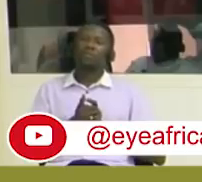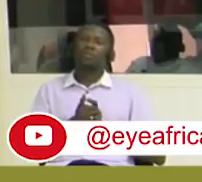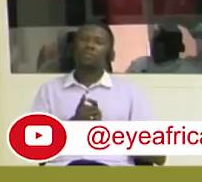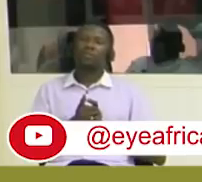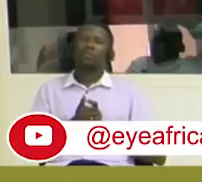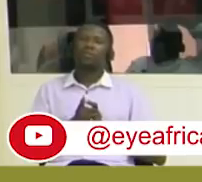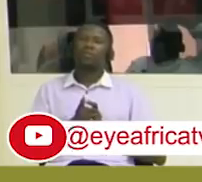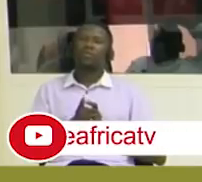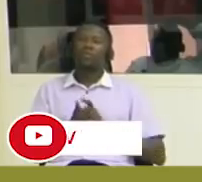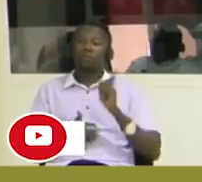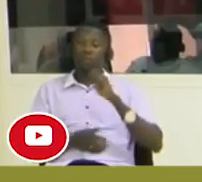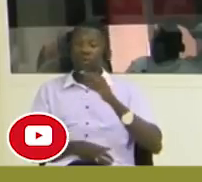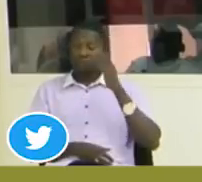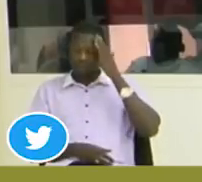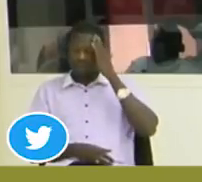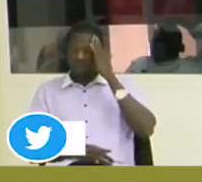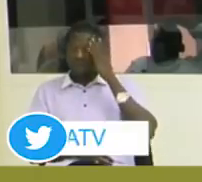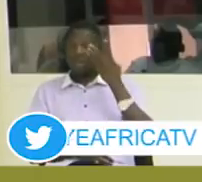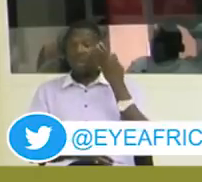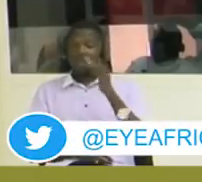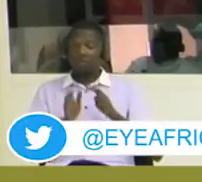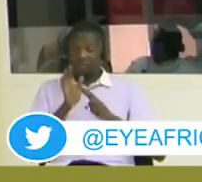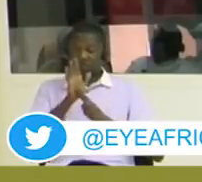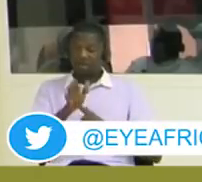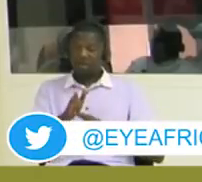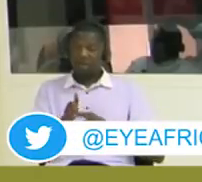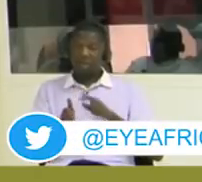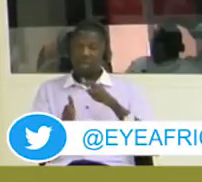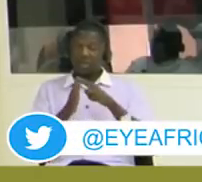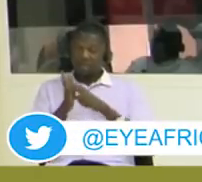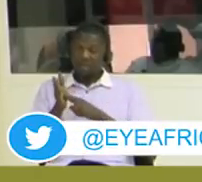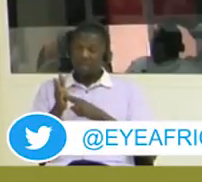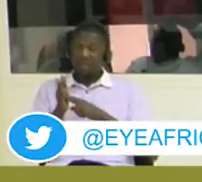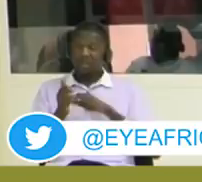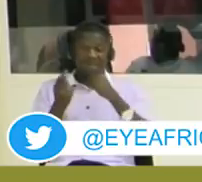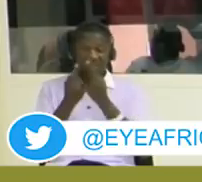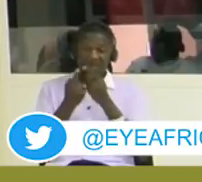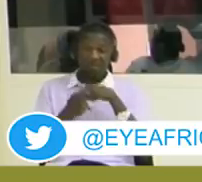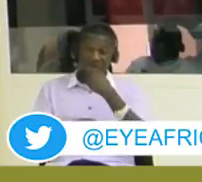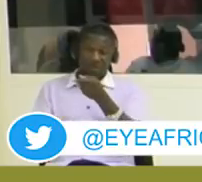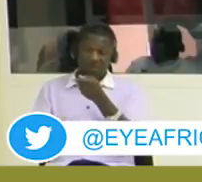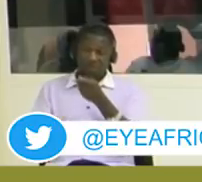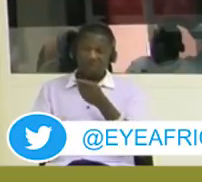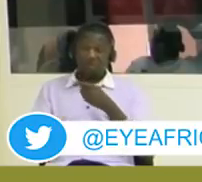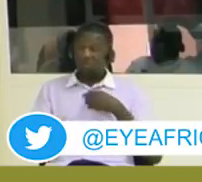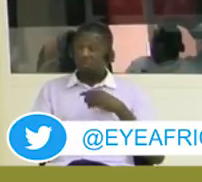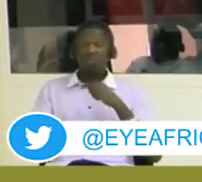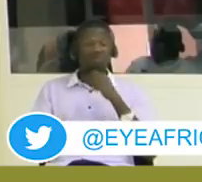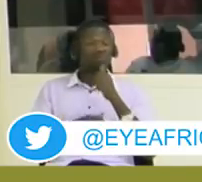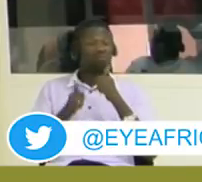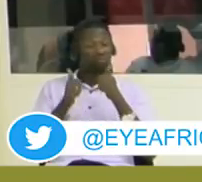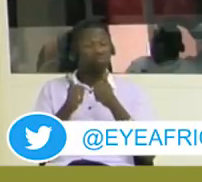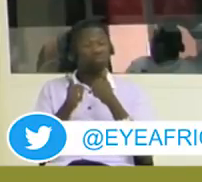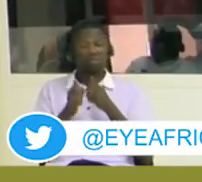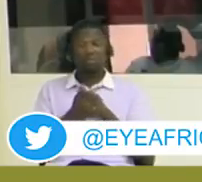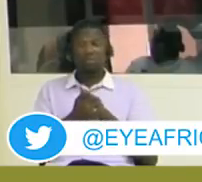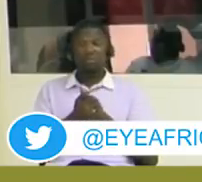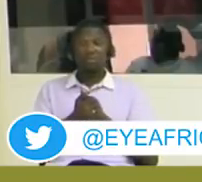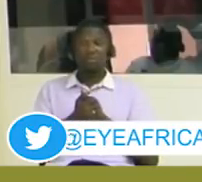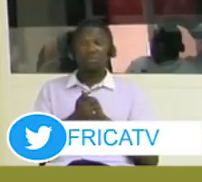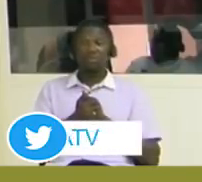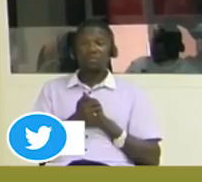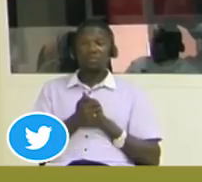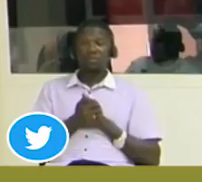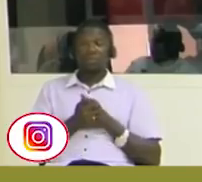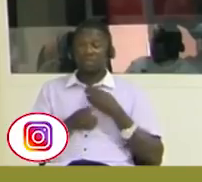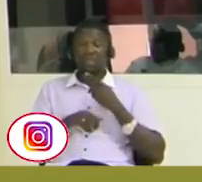he needs something from you, you will be the star of the month. As soon as that need goes... Was Koro a rising